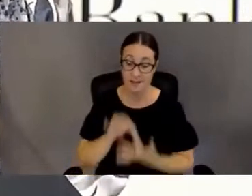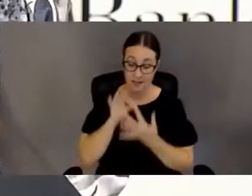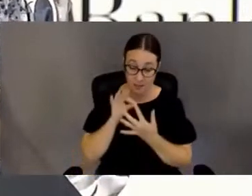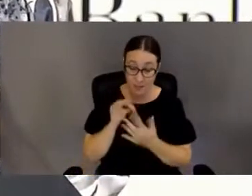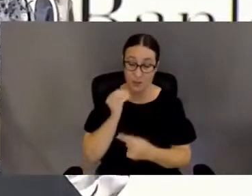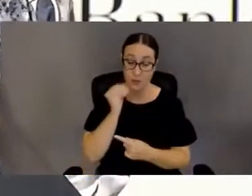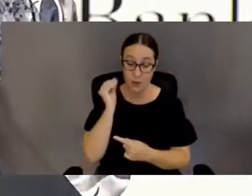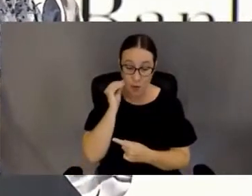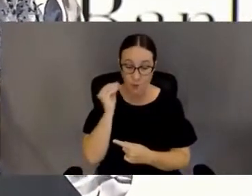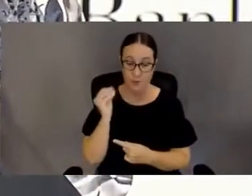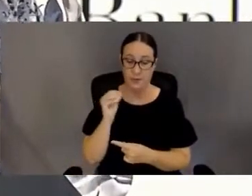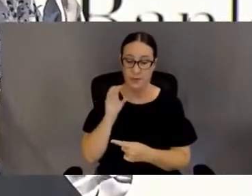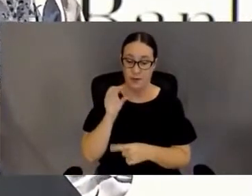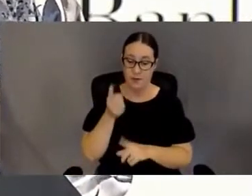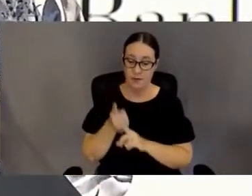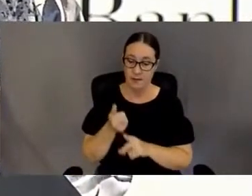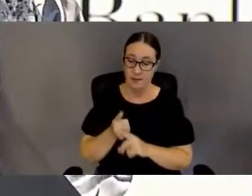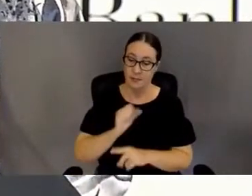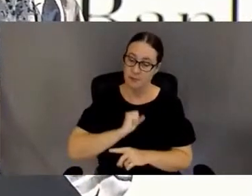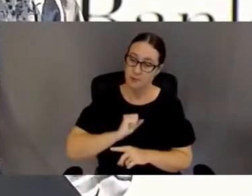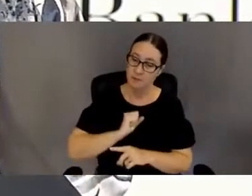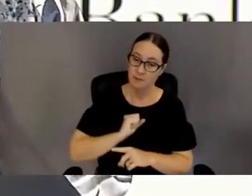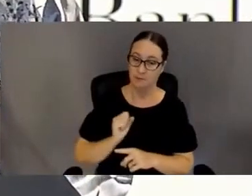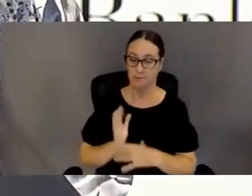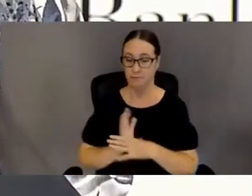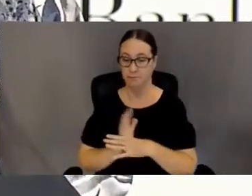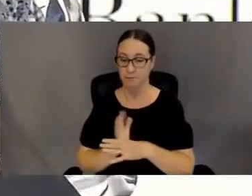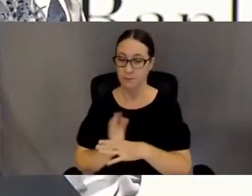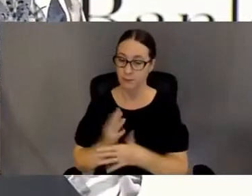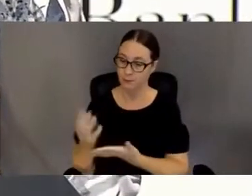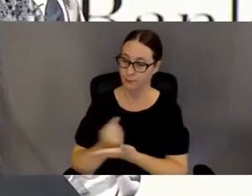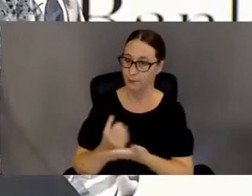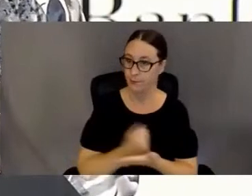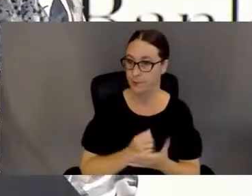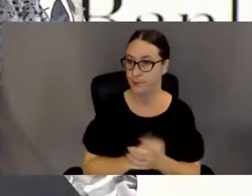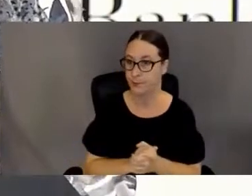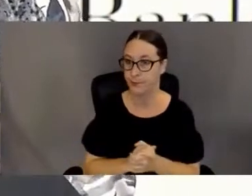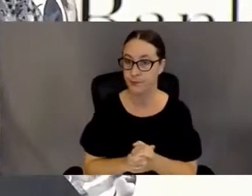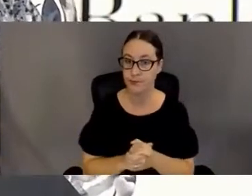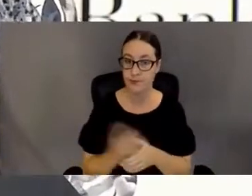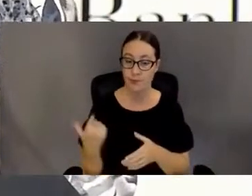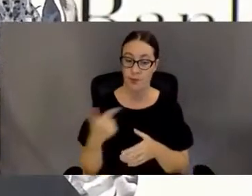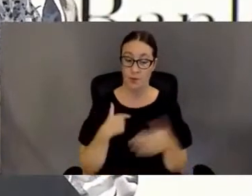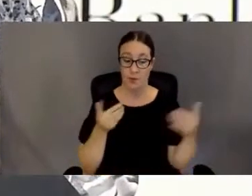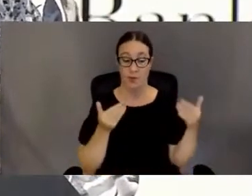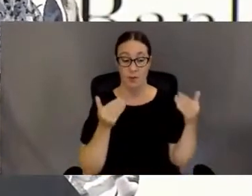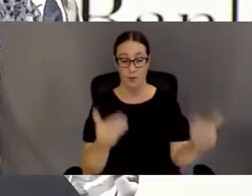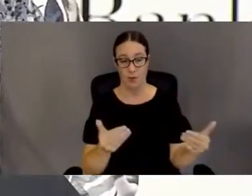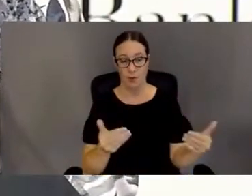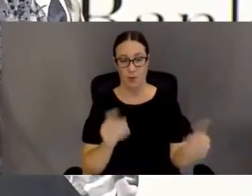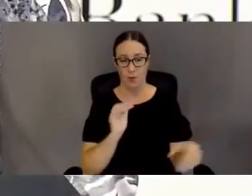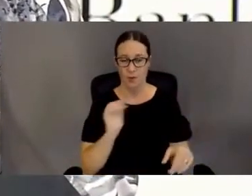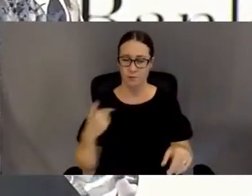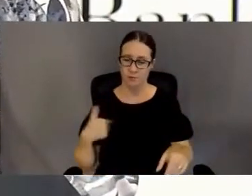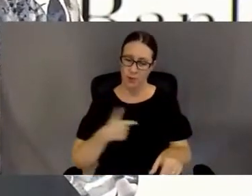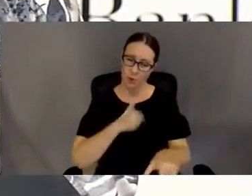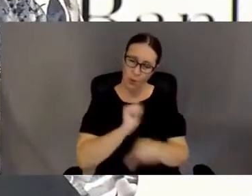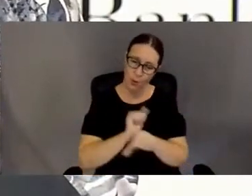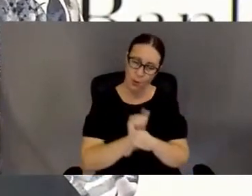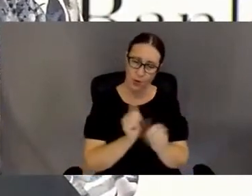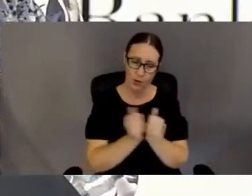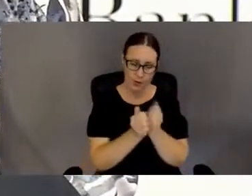modest means. As we move forward, let us proceed with both dedication and deliberation in our efforts